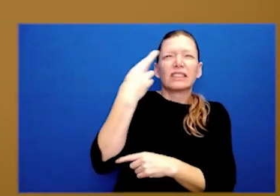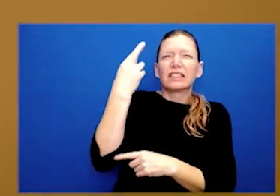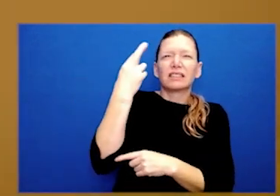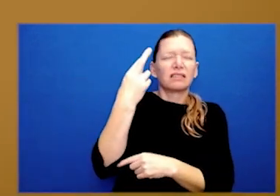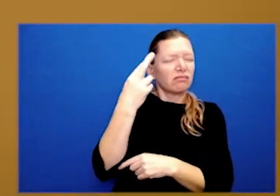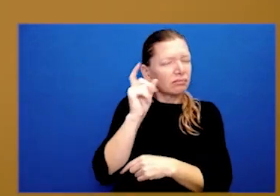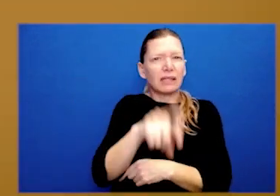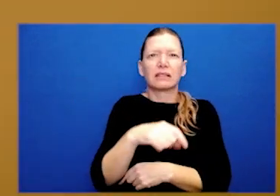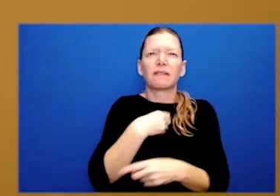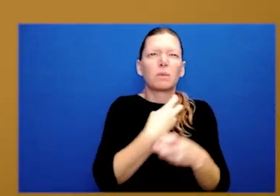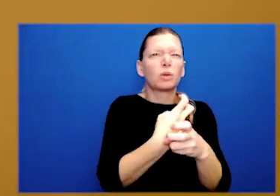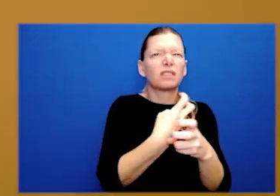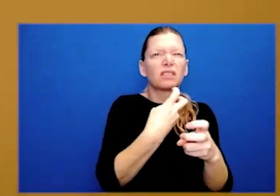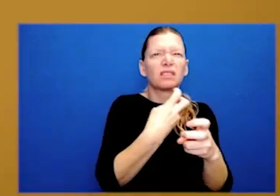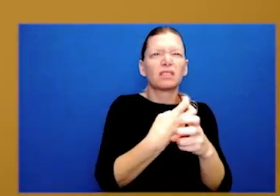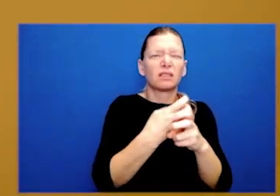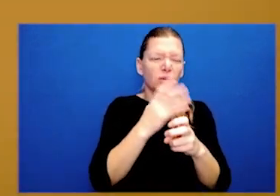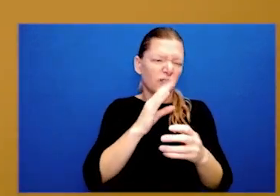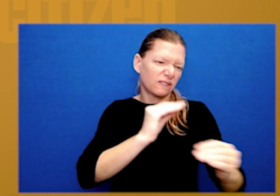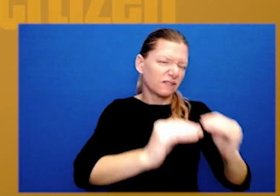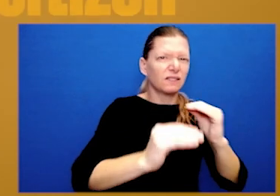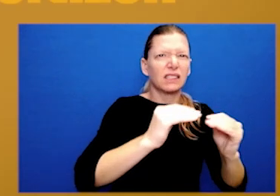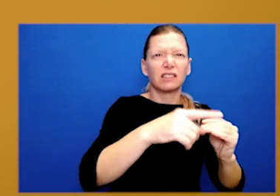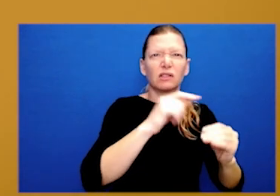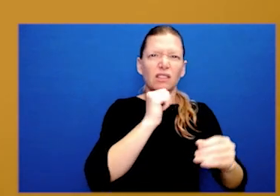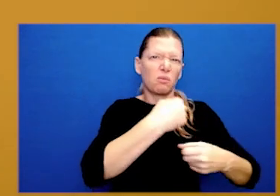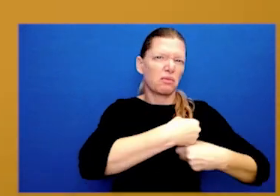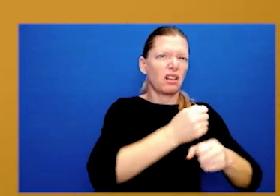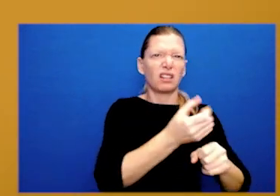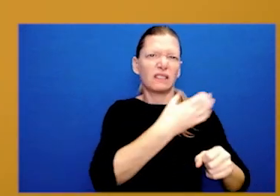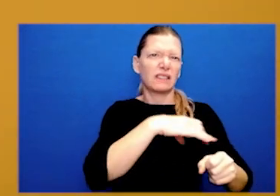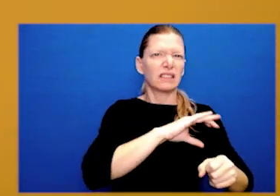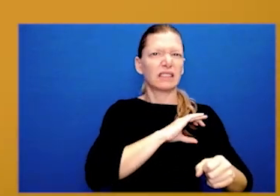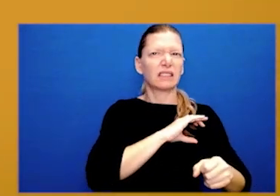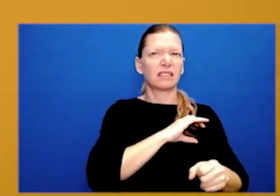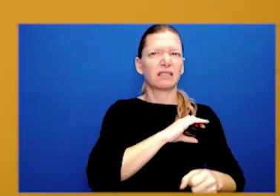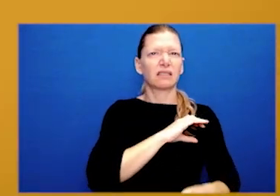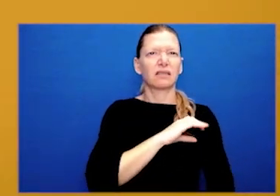some reason to insist poison will fix unproductive citizen.